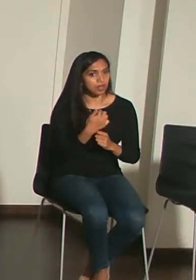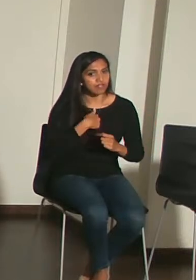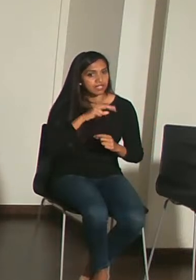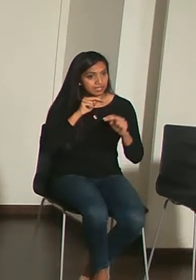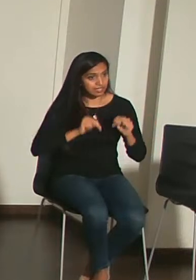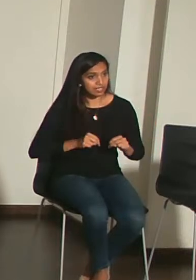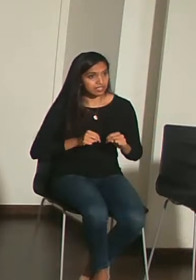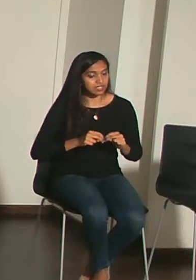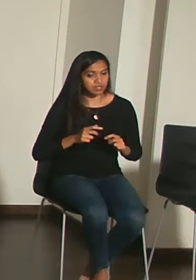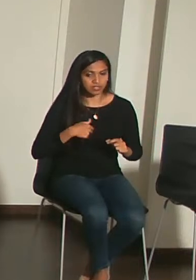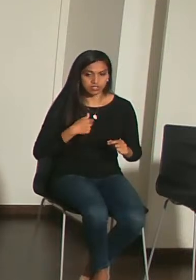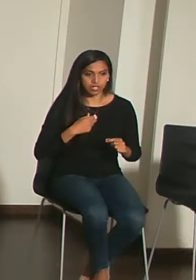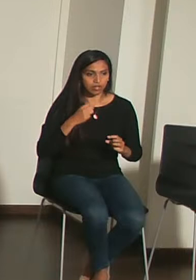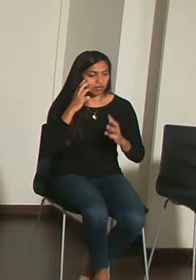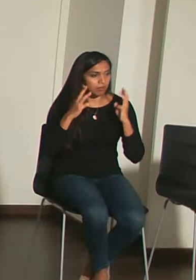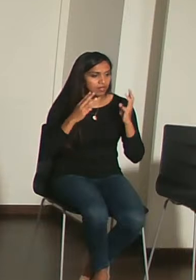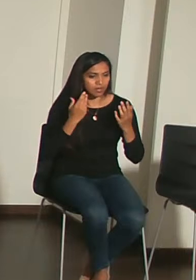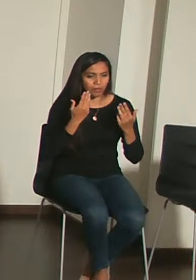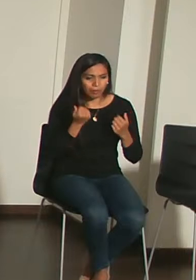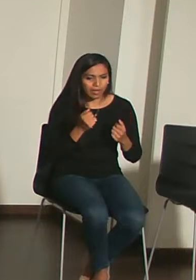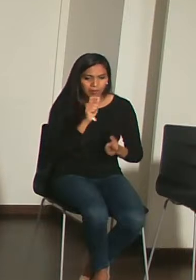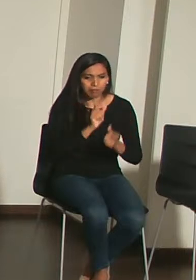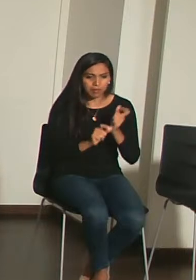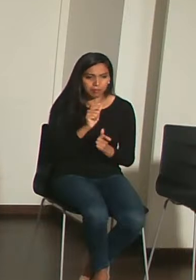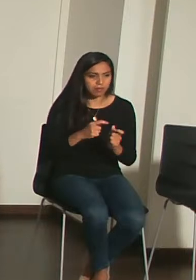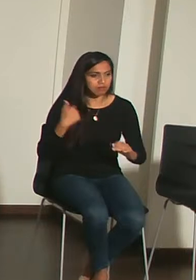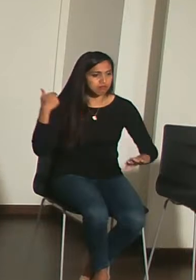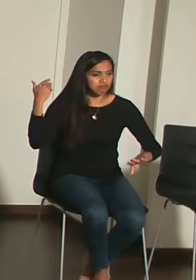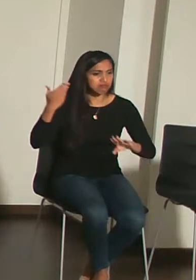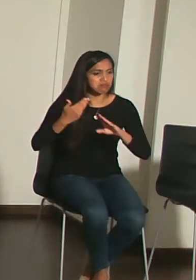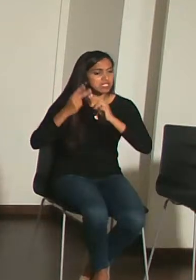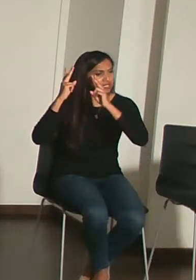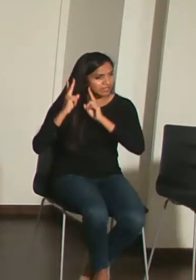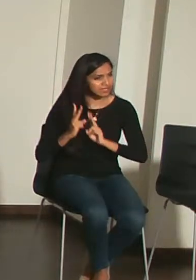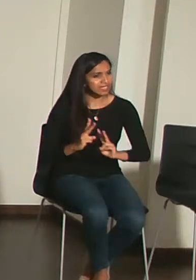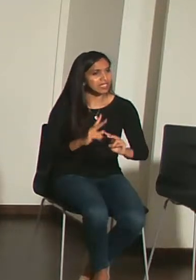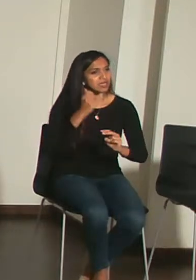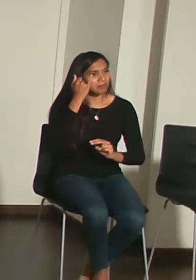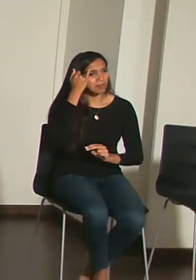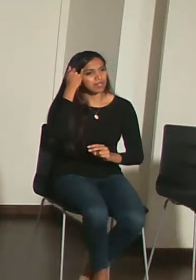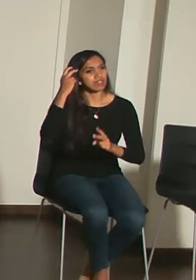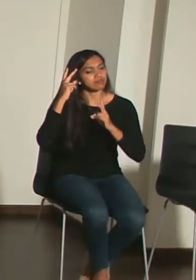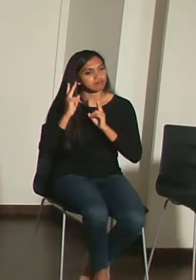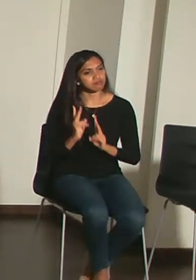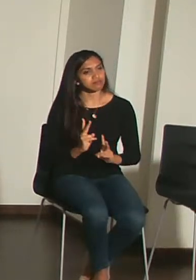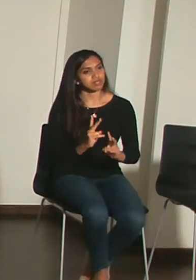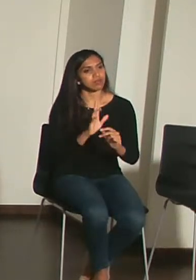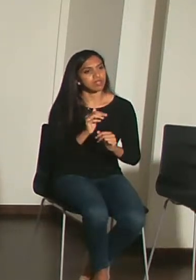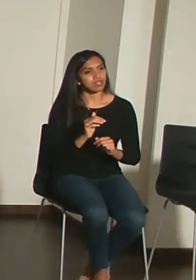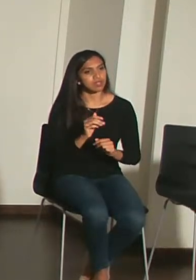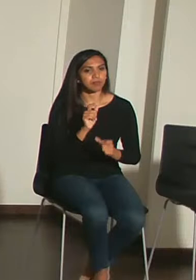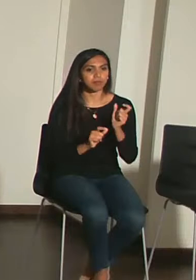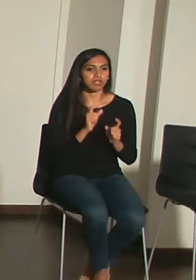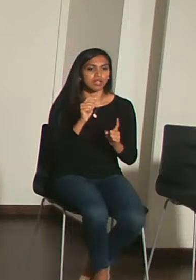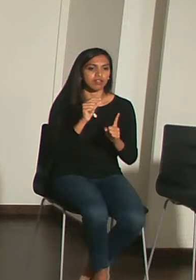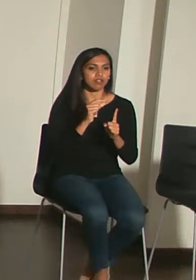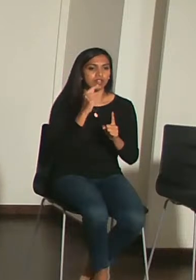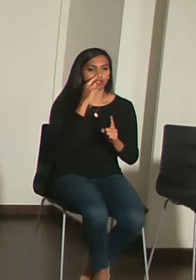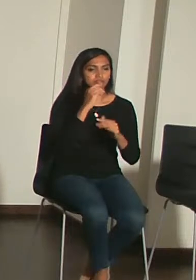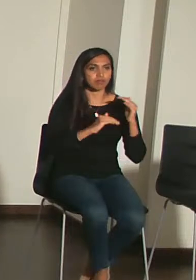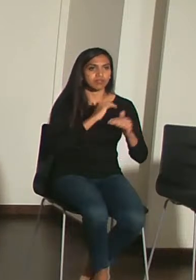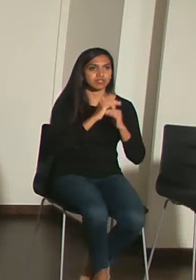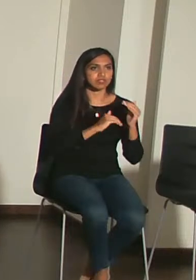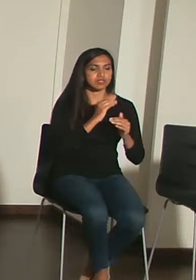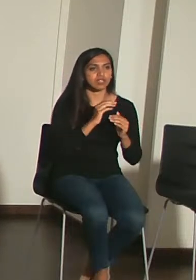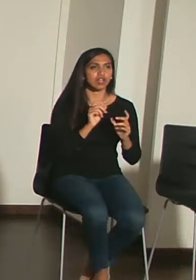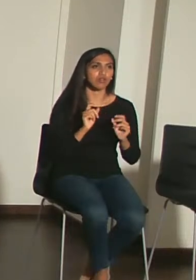so I'm wondering why that dismissal could happen. It's maybe this whole thing where it's okay, this is what it is. The more we resist,